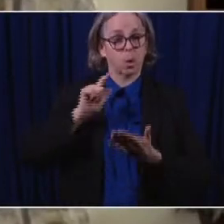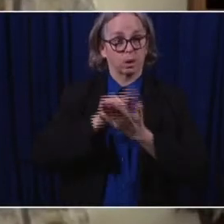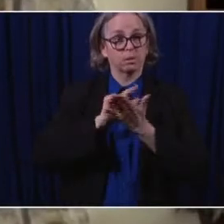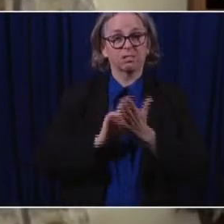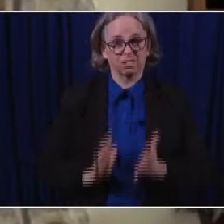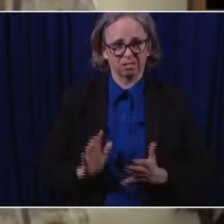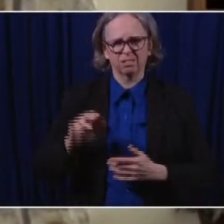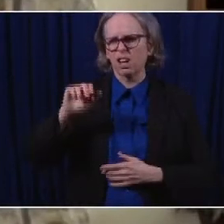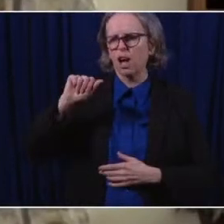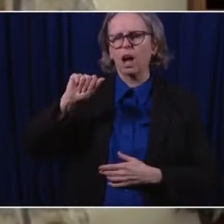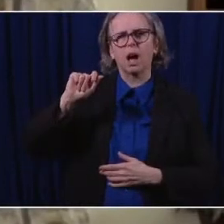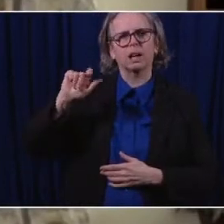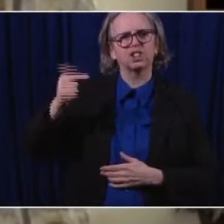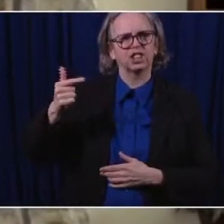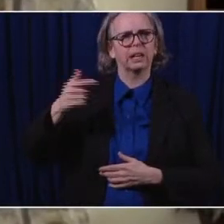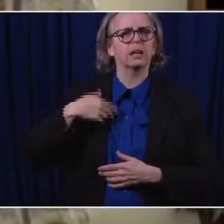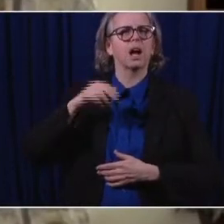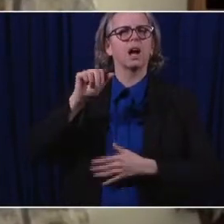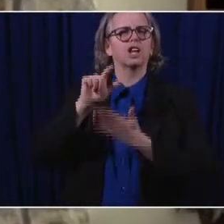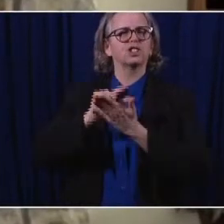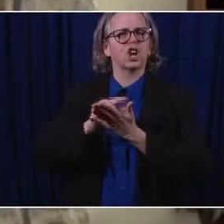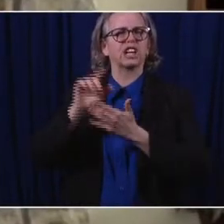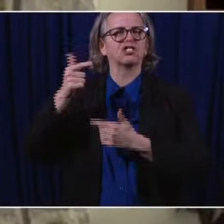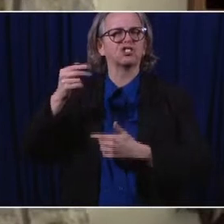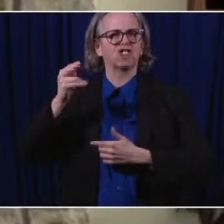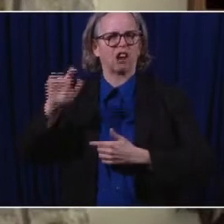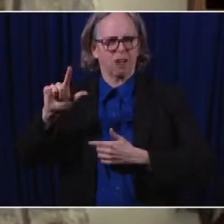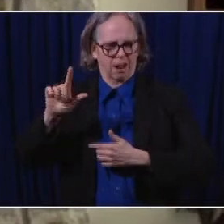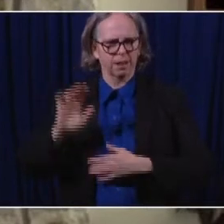manufacturers, and then we filed against distributors.